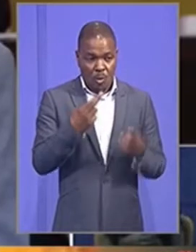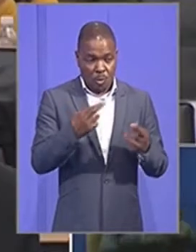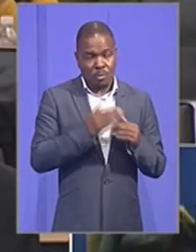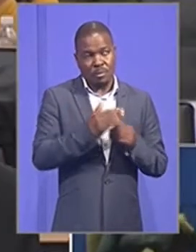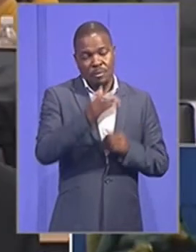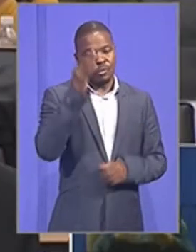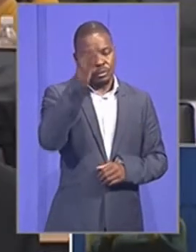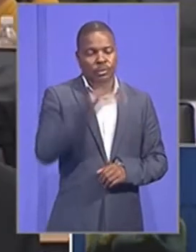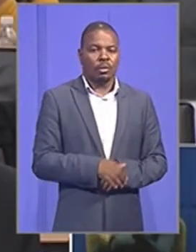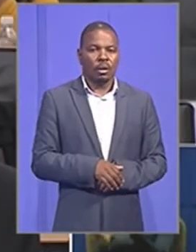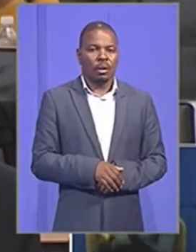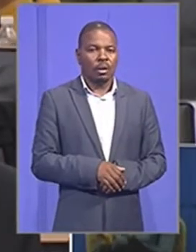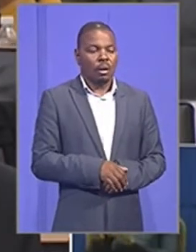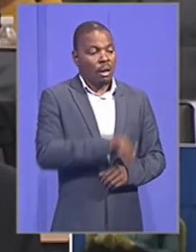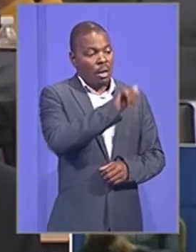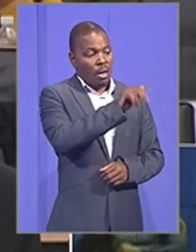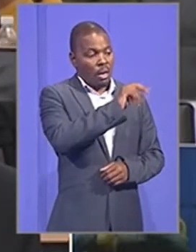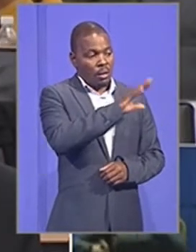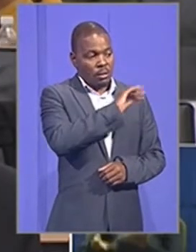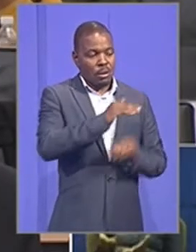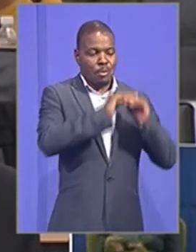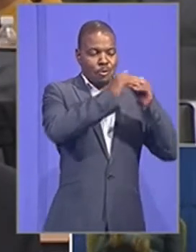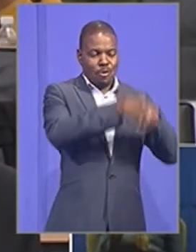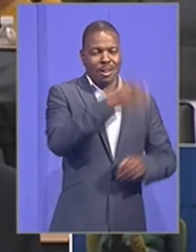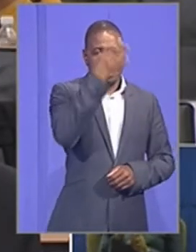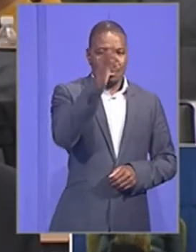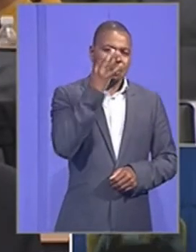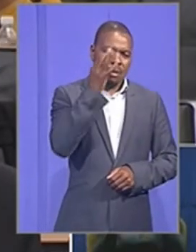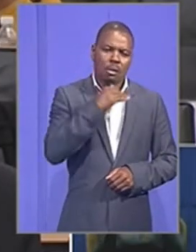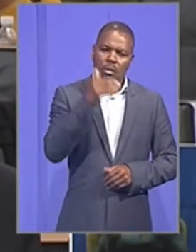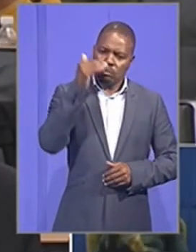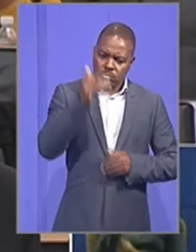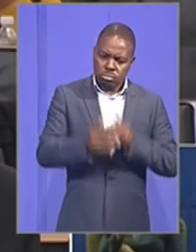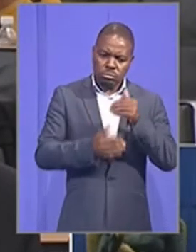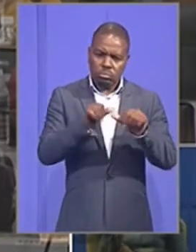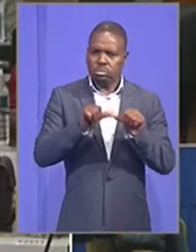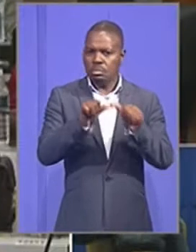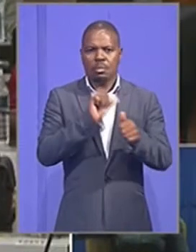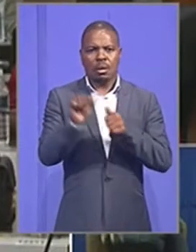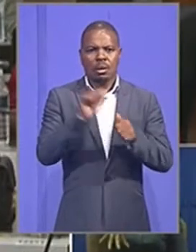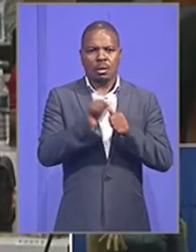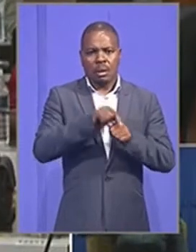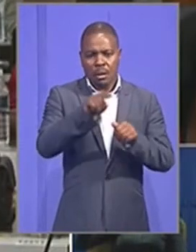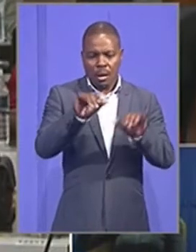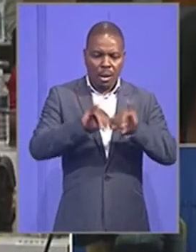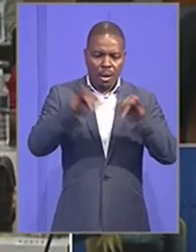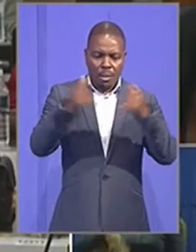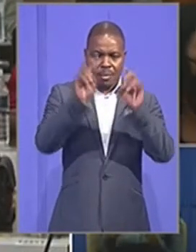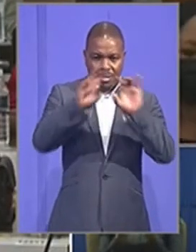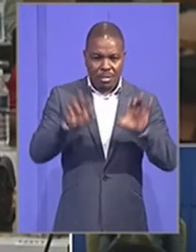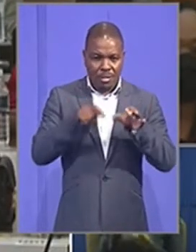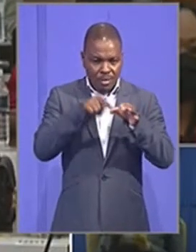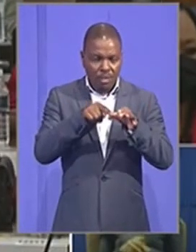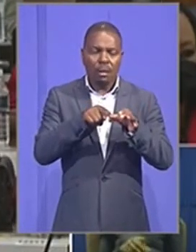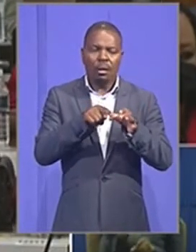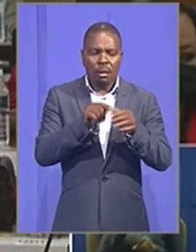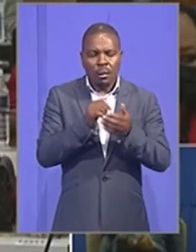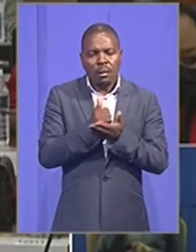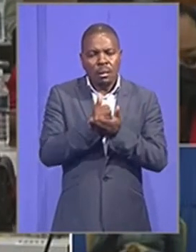future. ANC e sireleditse puso ka gore go na le kgatelopele malebana le go imolola setlamo seno sa bosetšhaba sa tlamelo